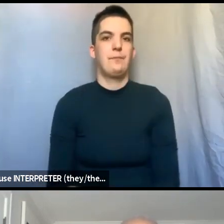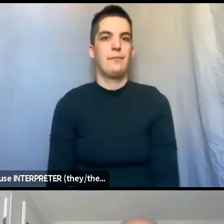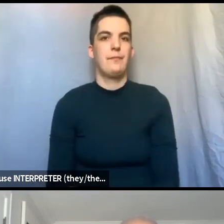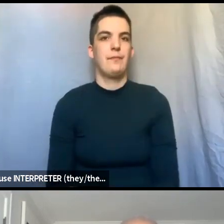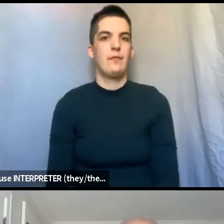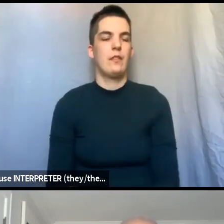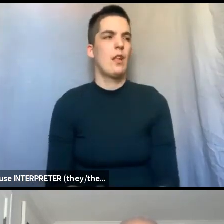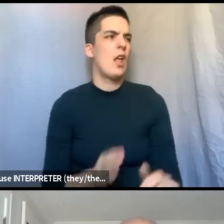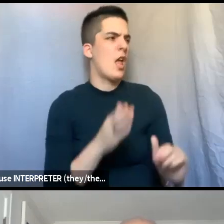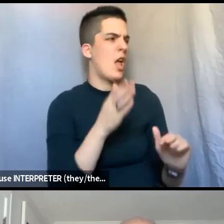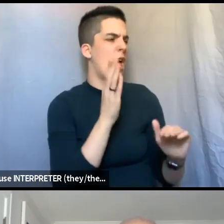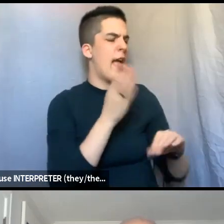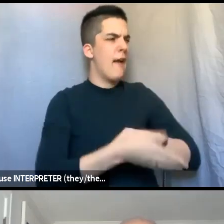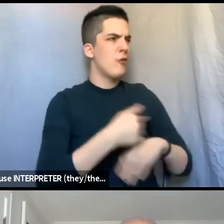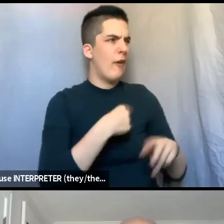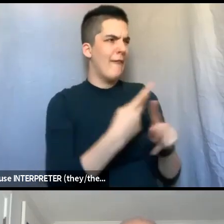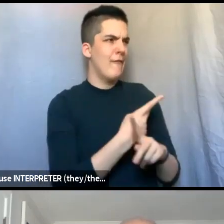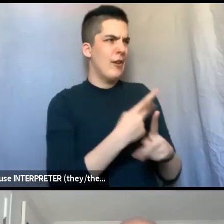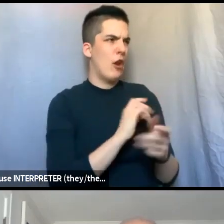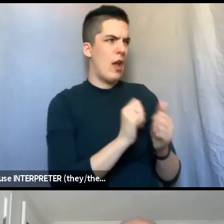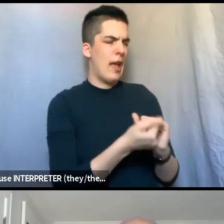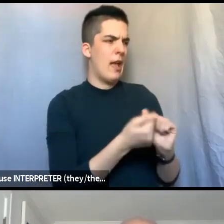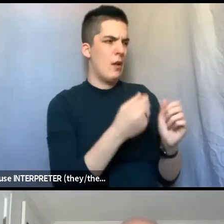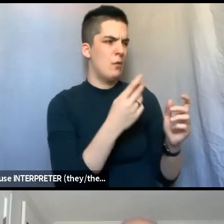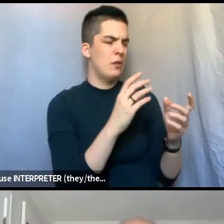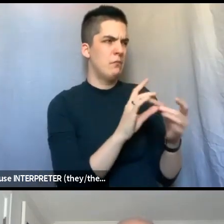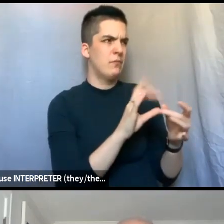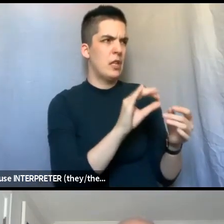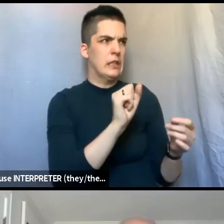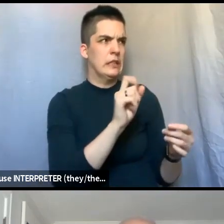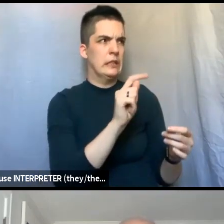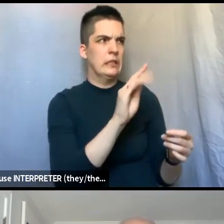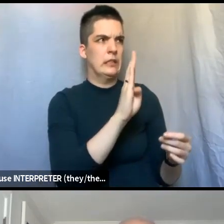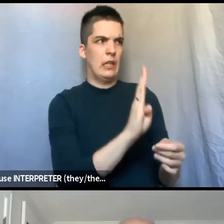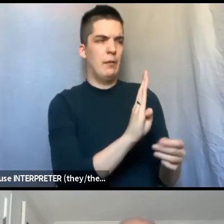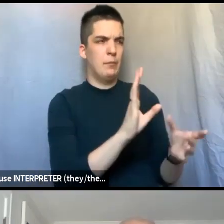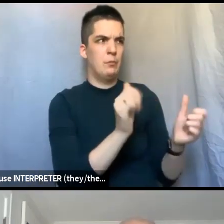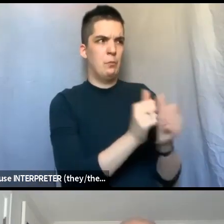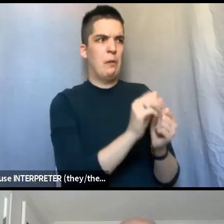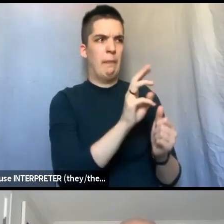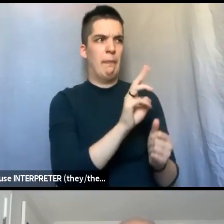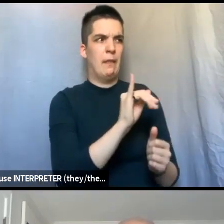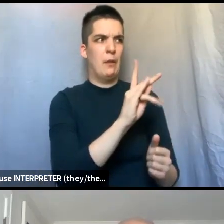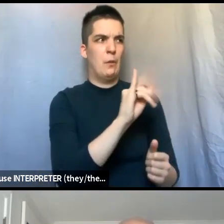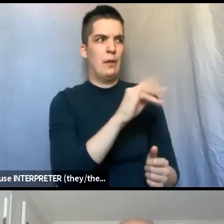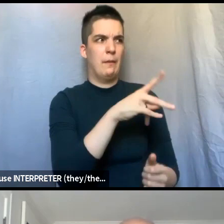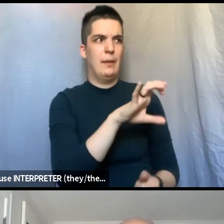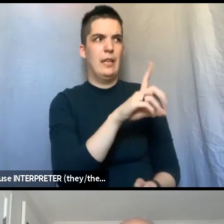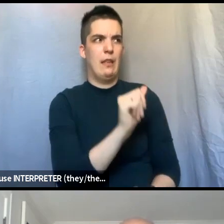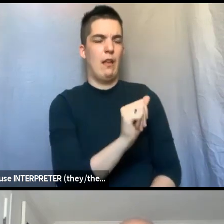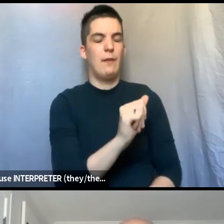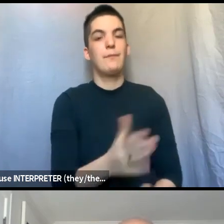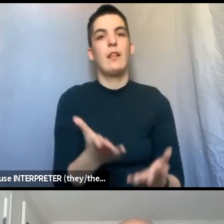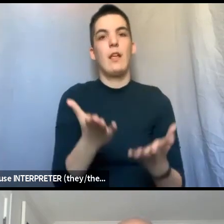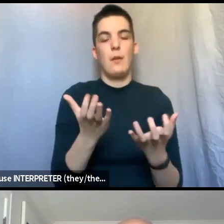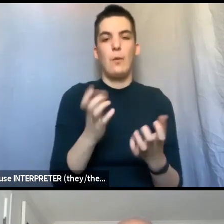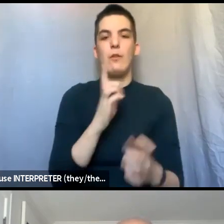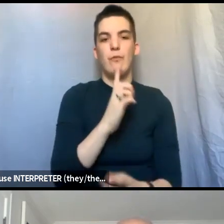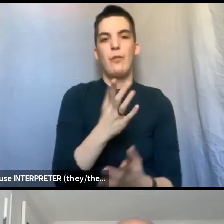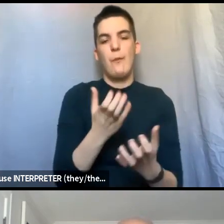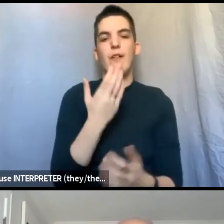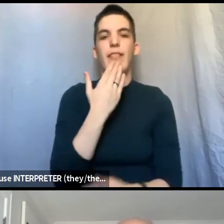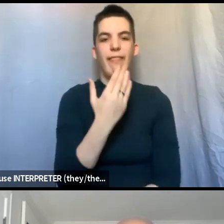stub is on Wikipedia, yes, I'll answer, of course. And I want to really, really thank Anne Cattaneo